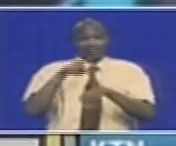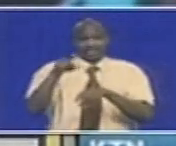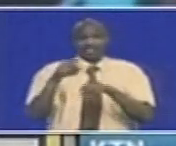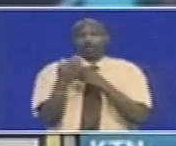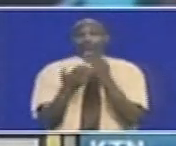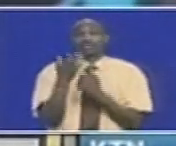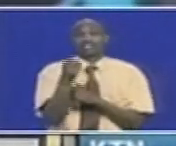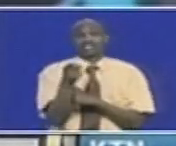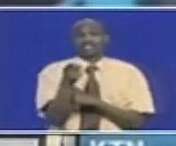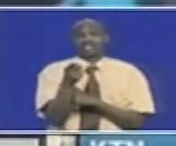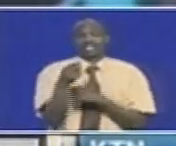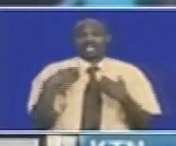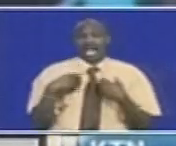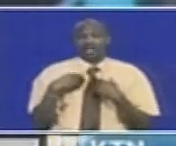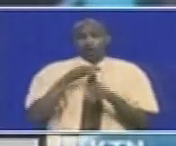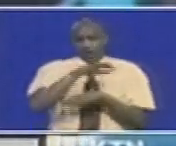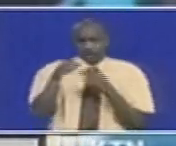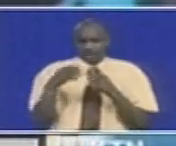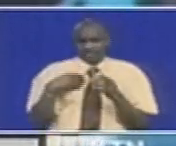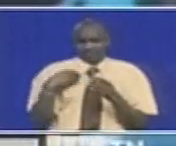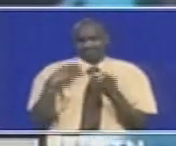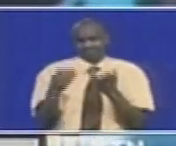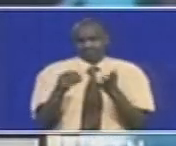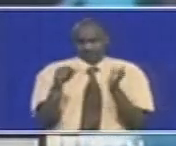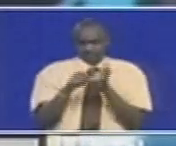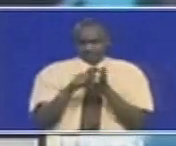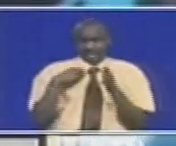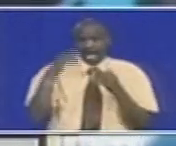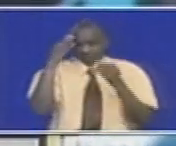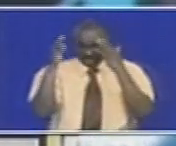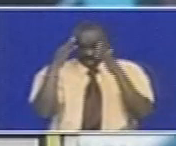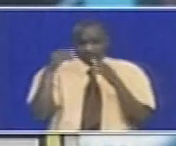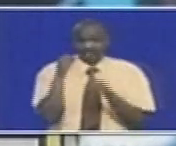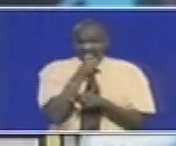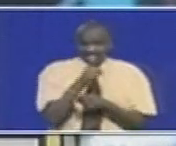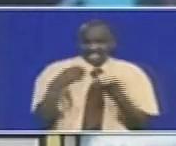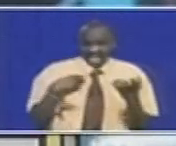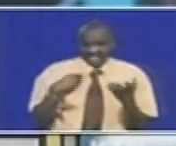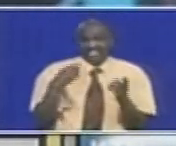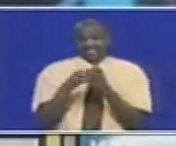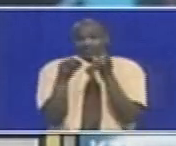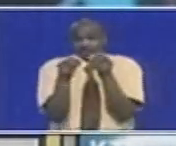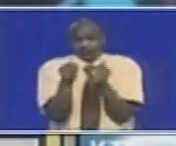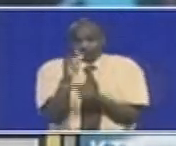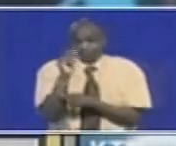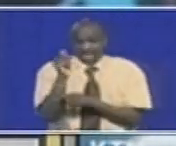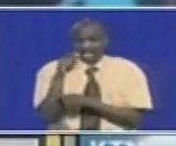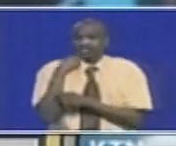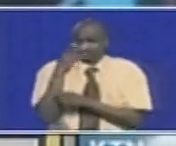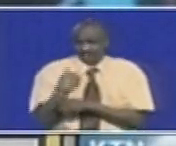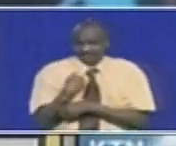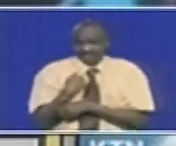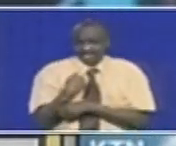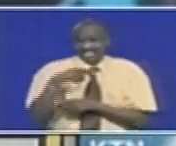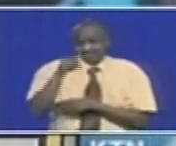limited. They had all the problems that we've become aware of aging and legacy software. They had a brittleness, and